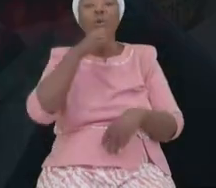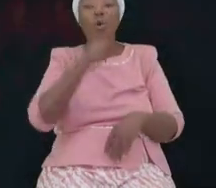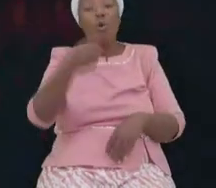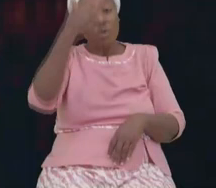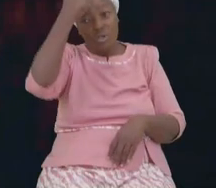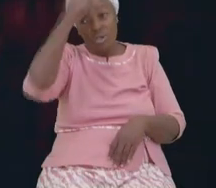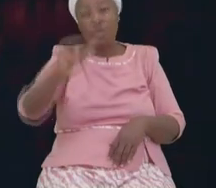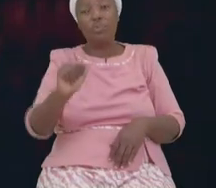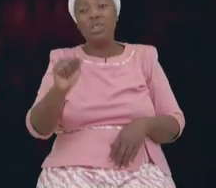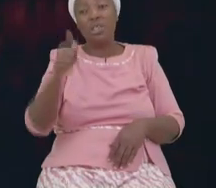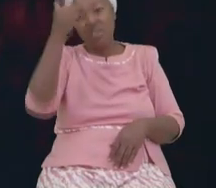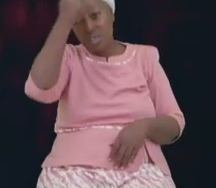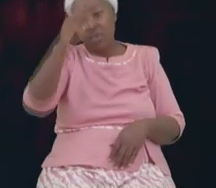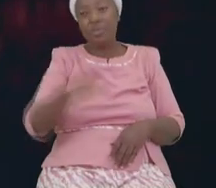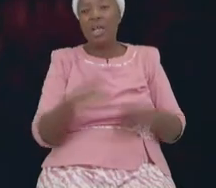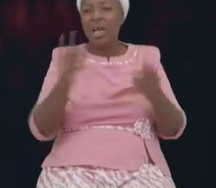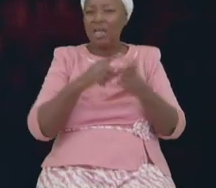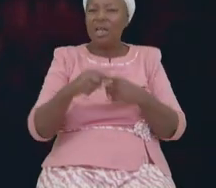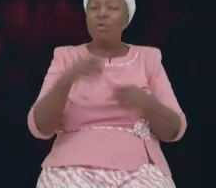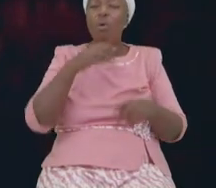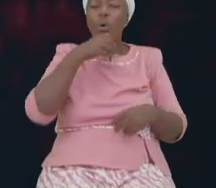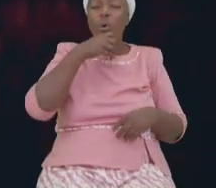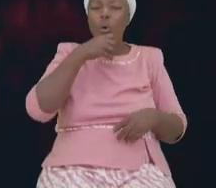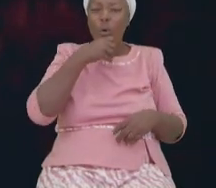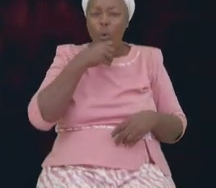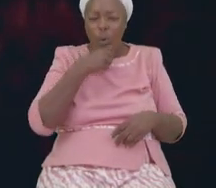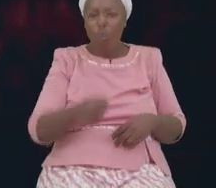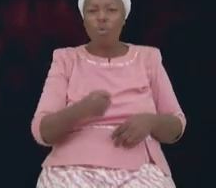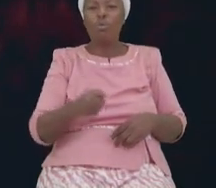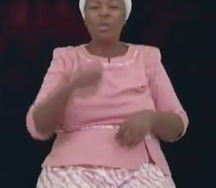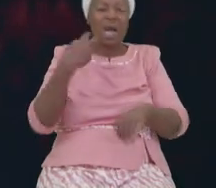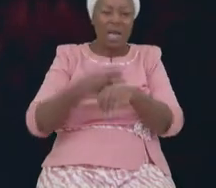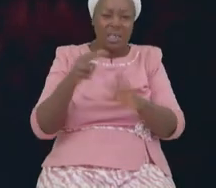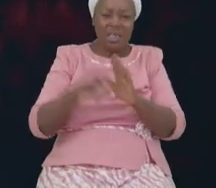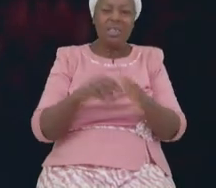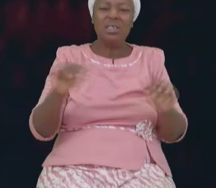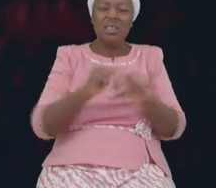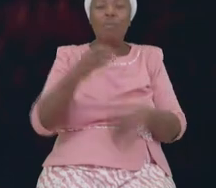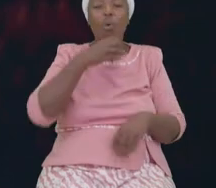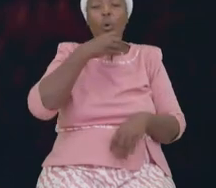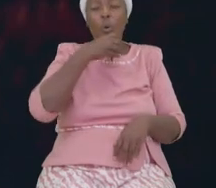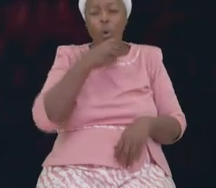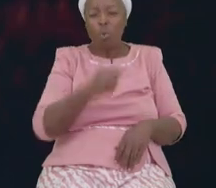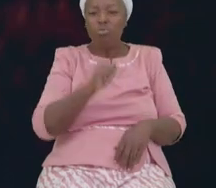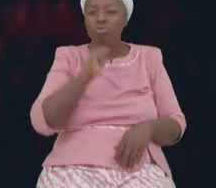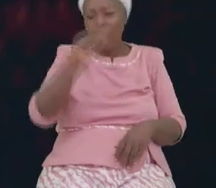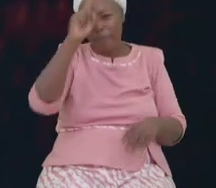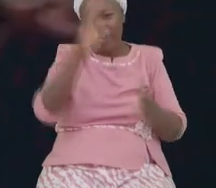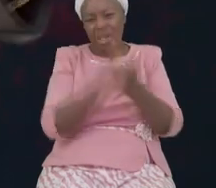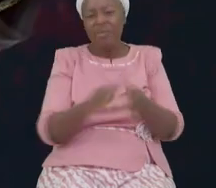same old hardness, the same old unbelief, the same